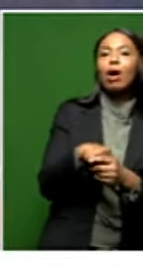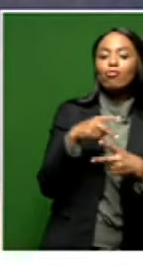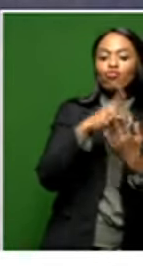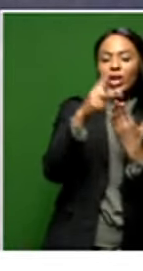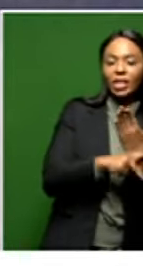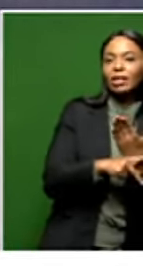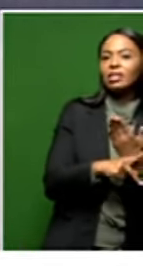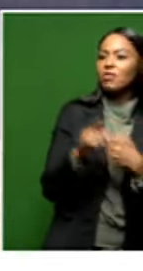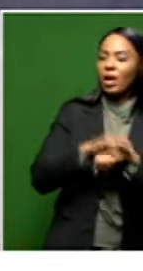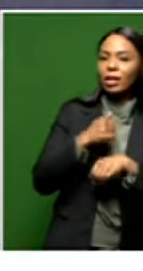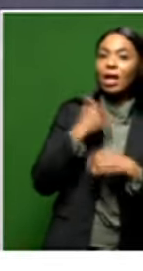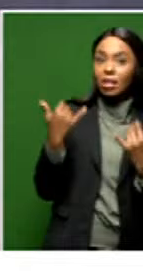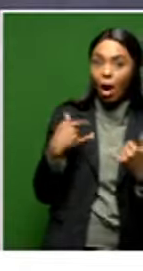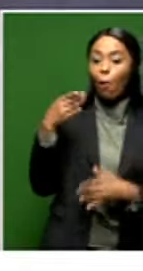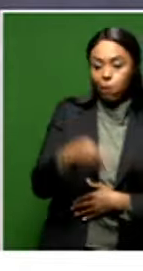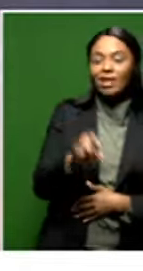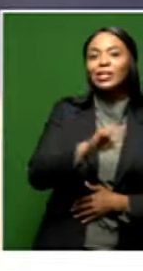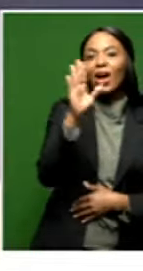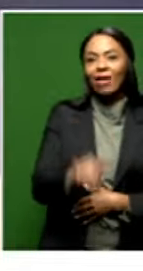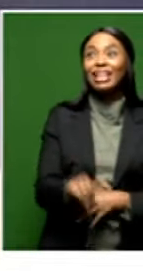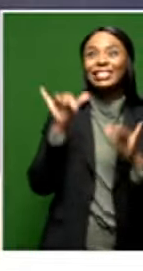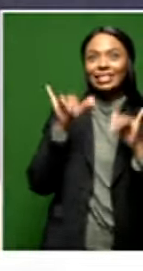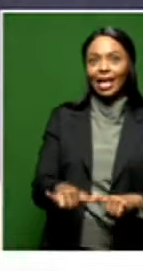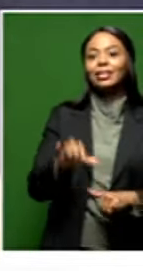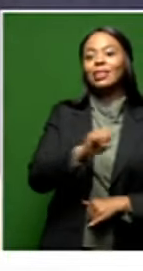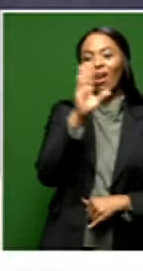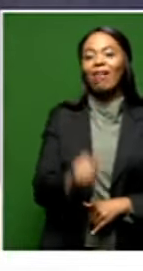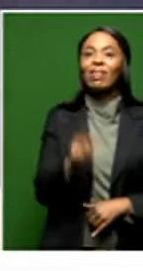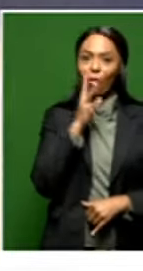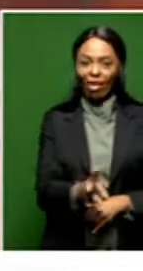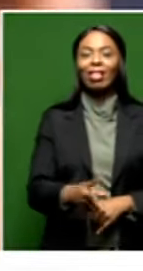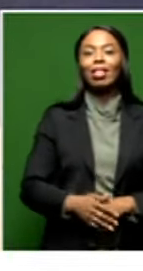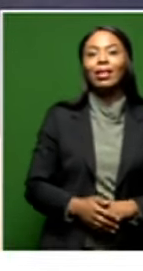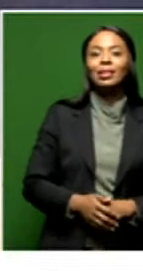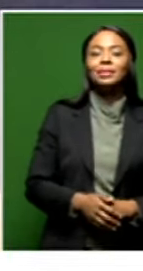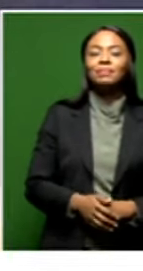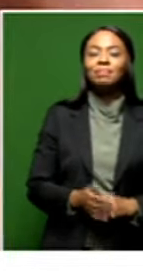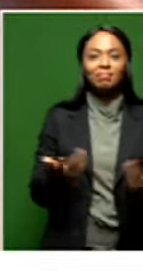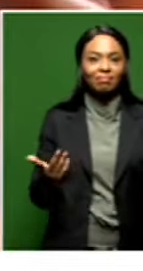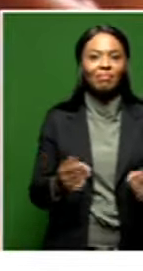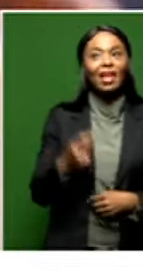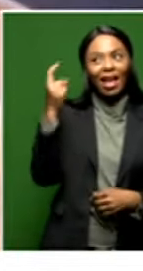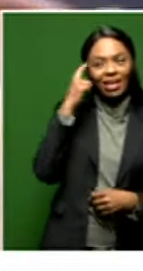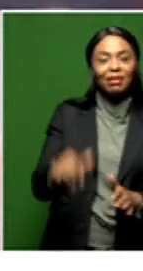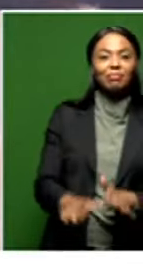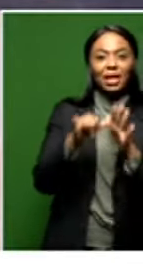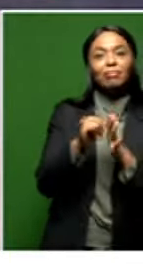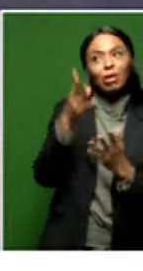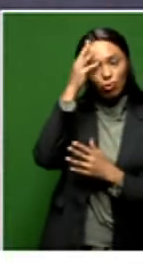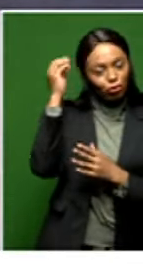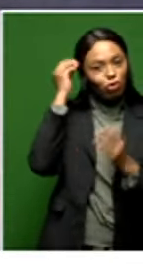we're currently in South Africa, and we're gonna stay. So so I think the highlight was coming back and then